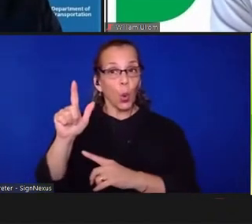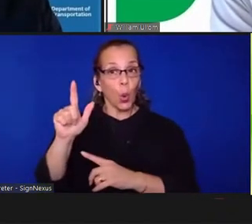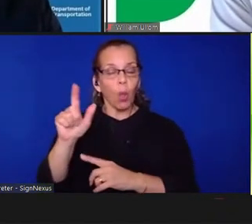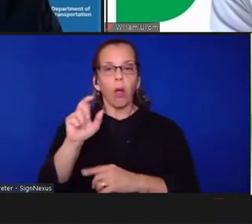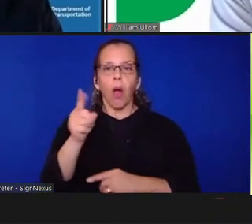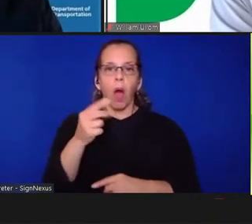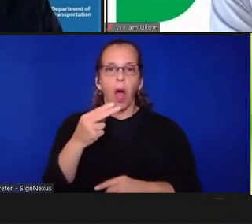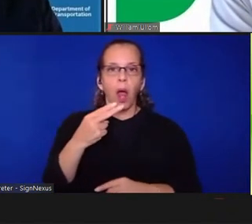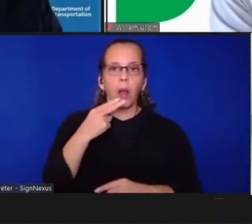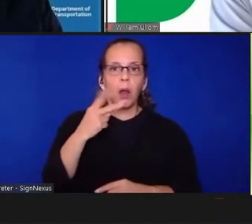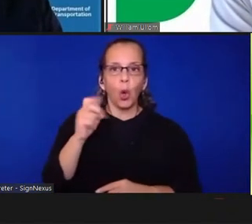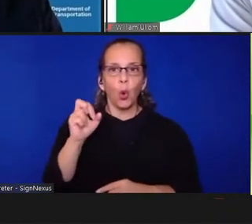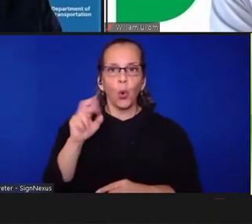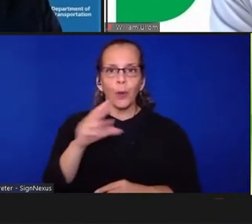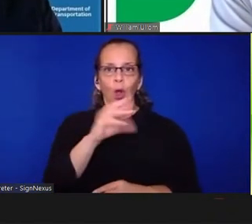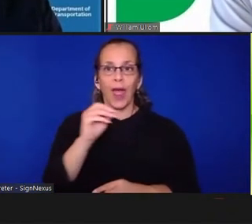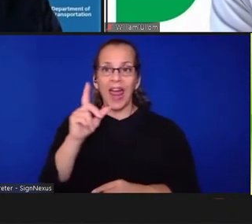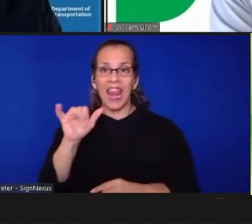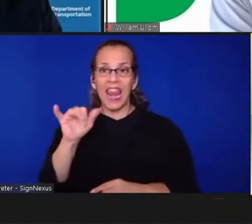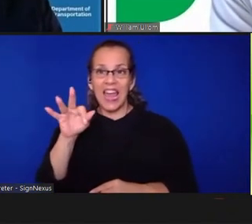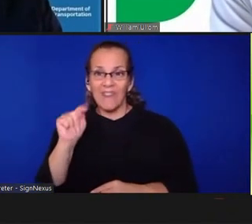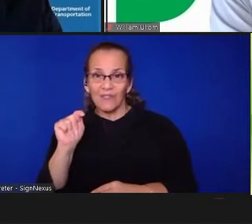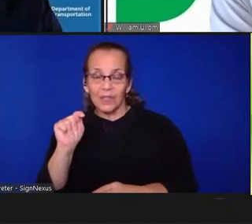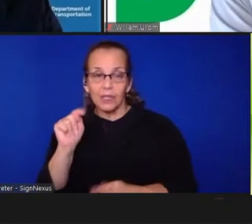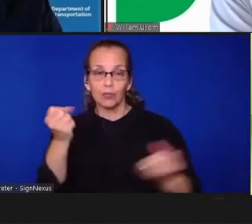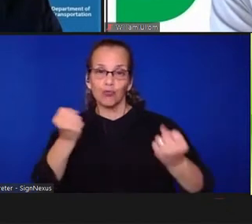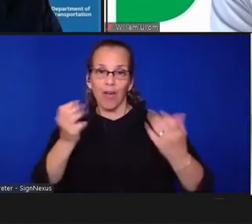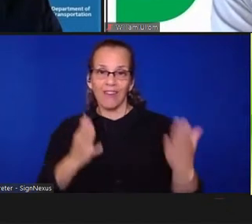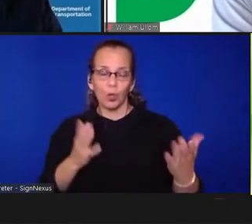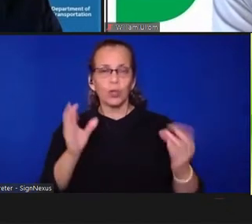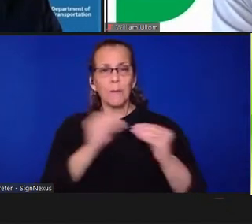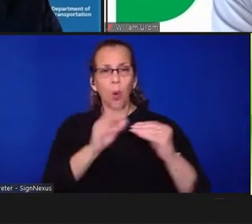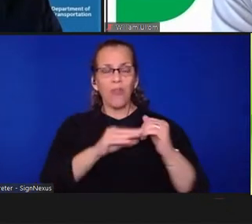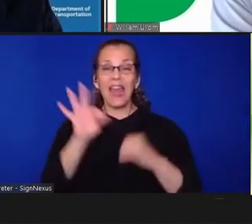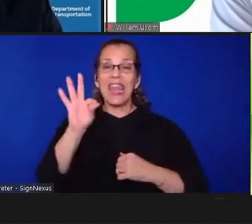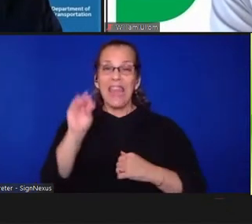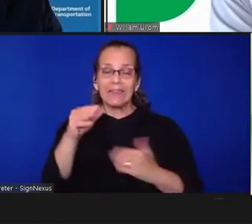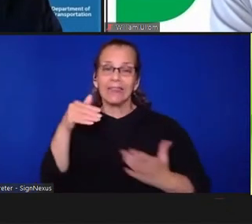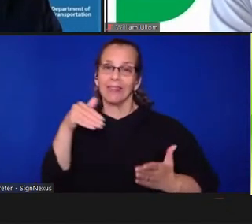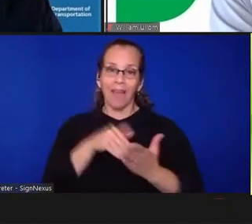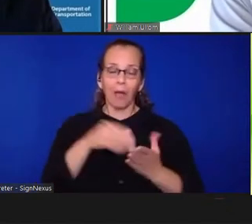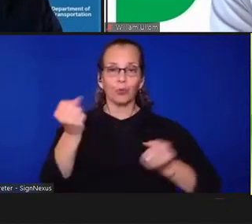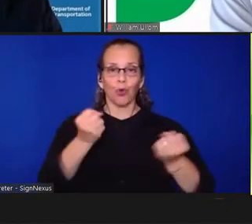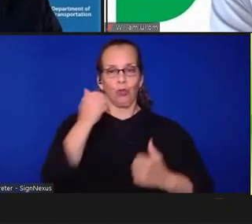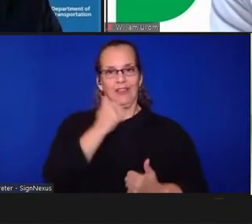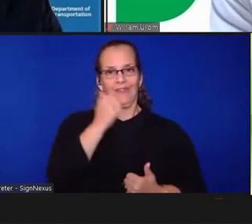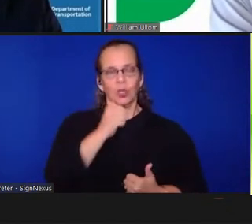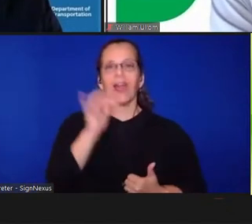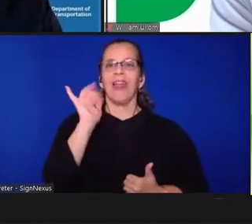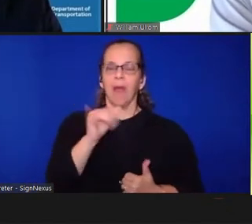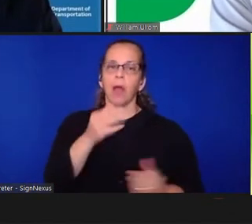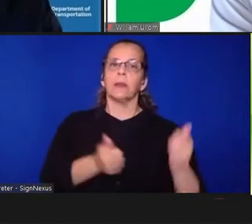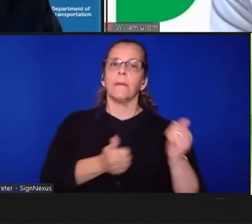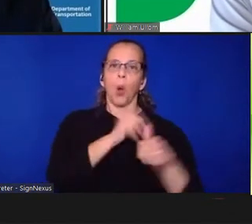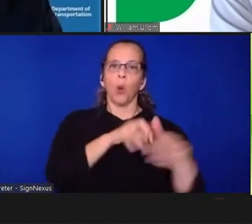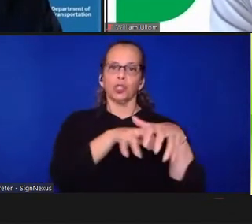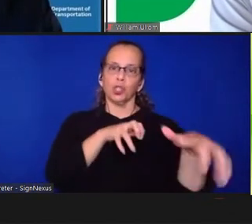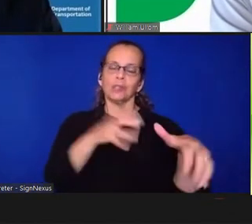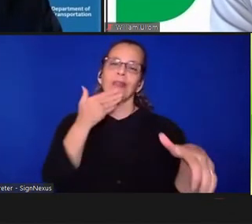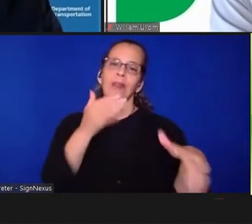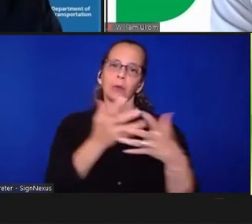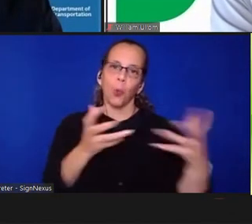Lyft rides there's over 90 000 cars each day and they cause most of congestion thank you very much for